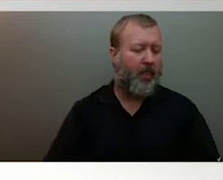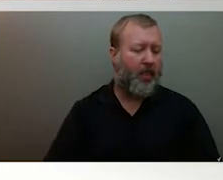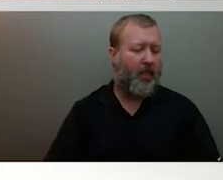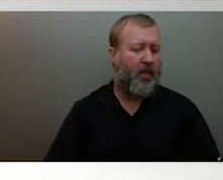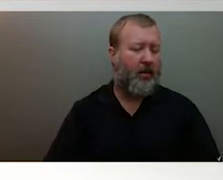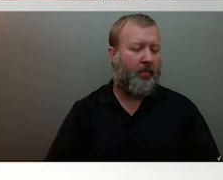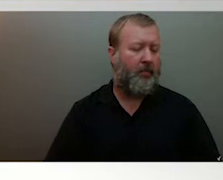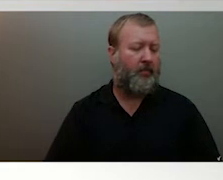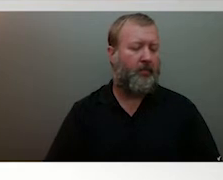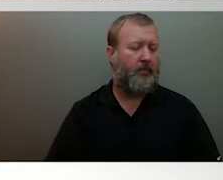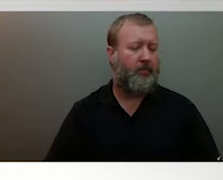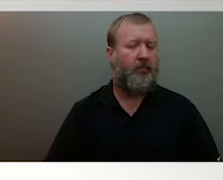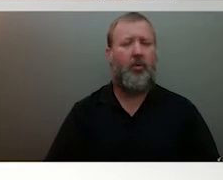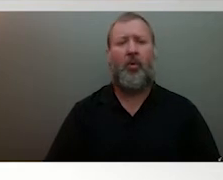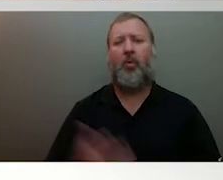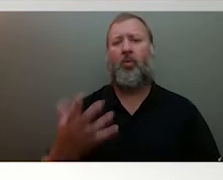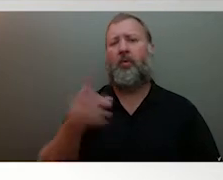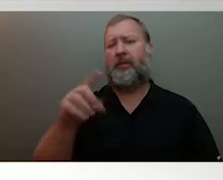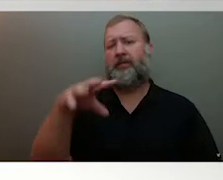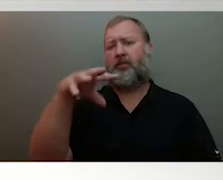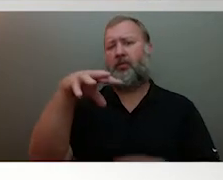What must be included in